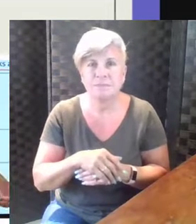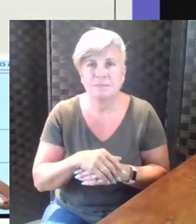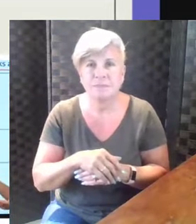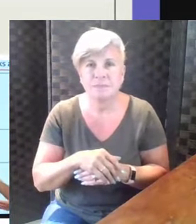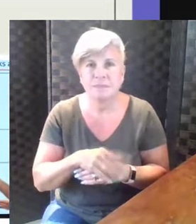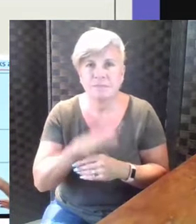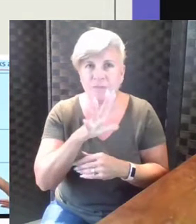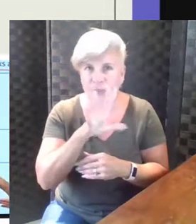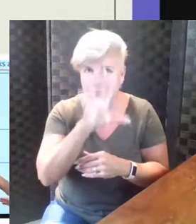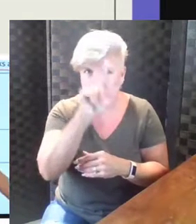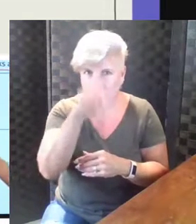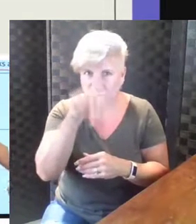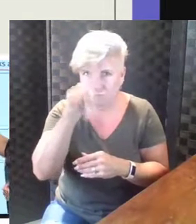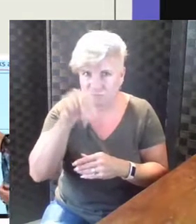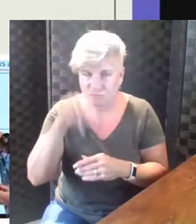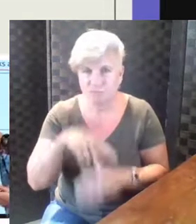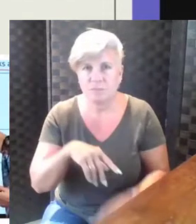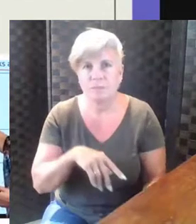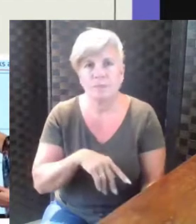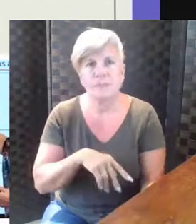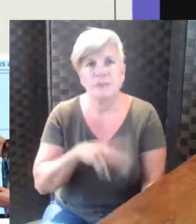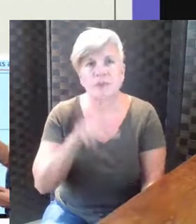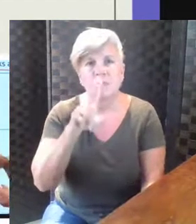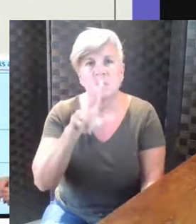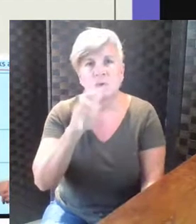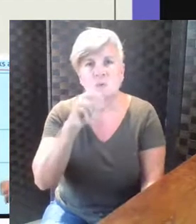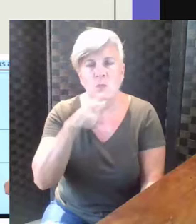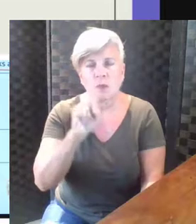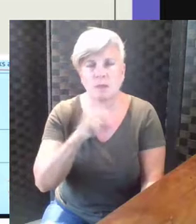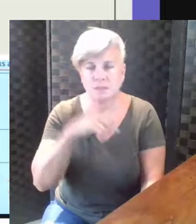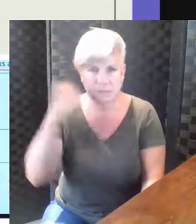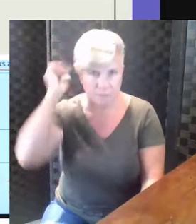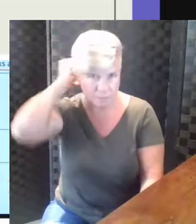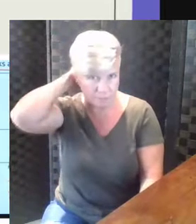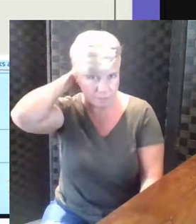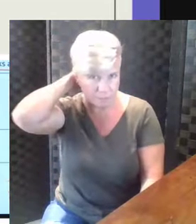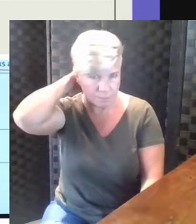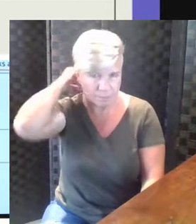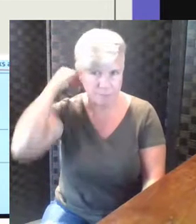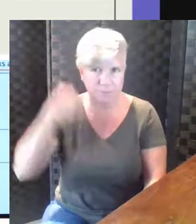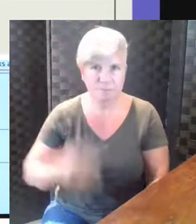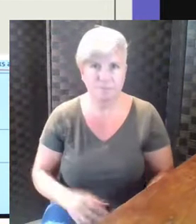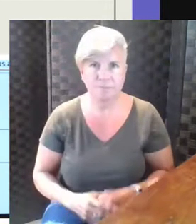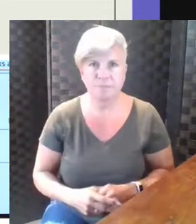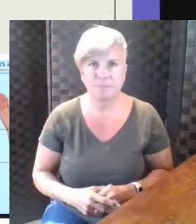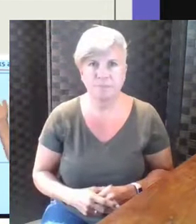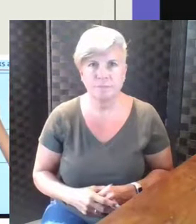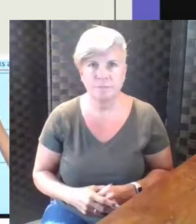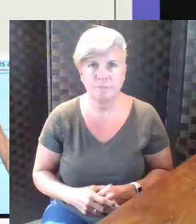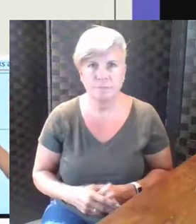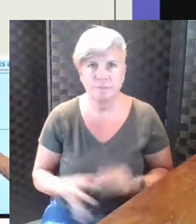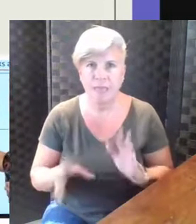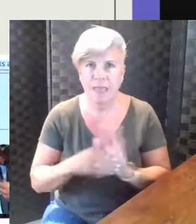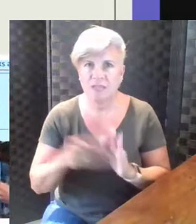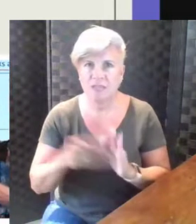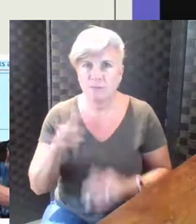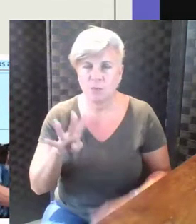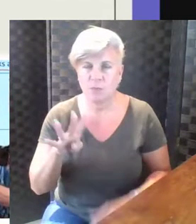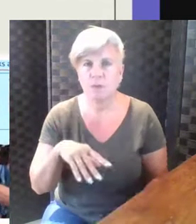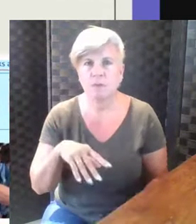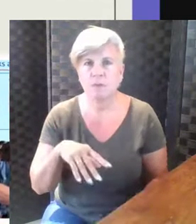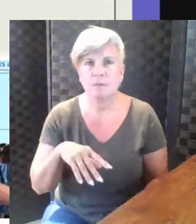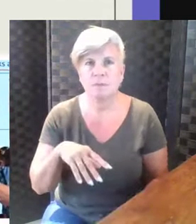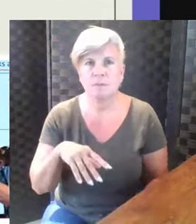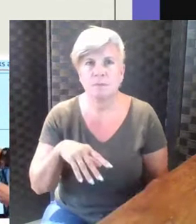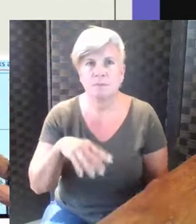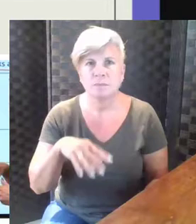rods, those are worth 10, and 3 units, those are worth 1. We're going to add 24,